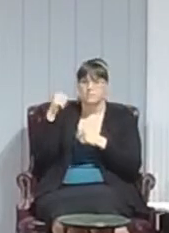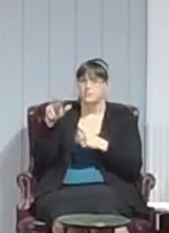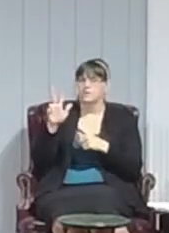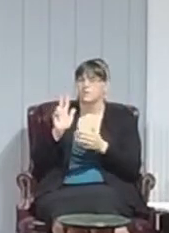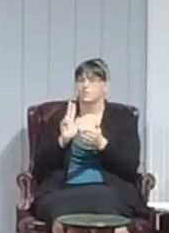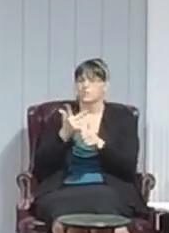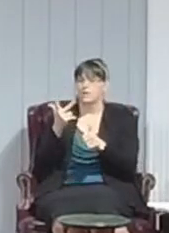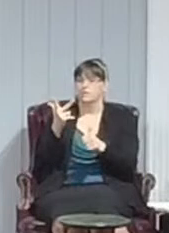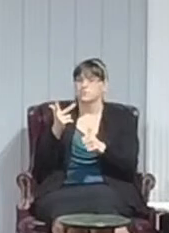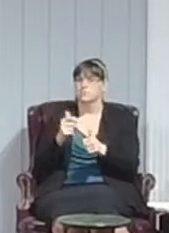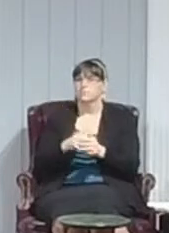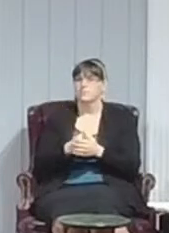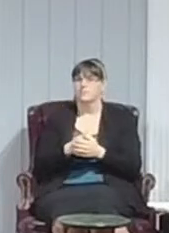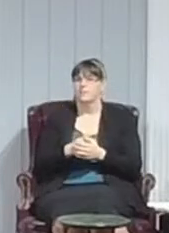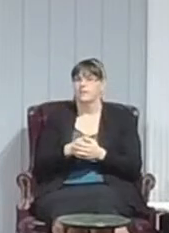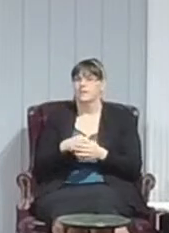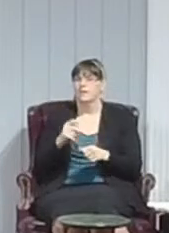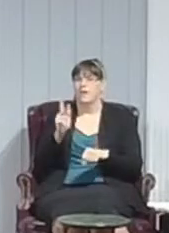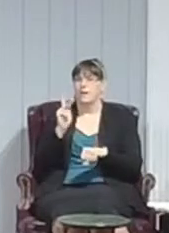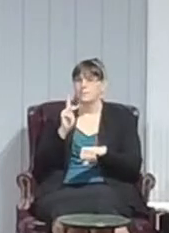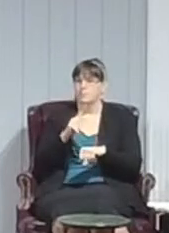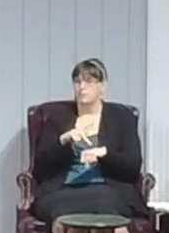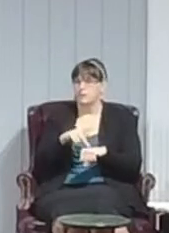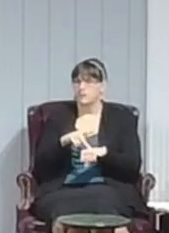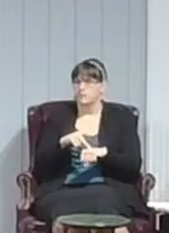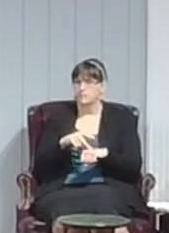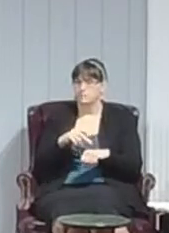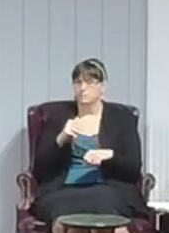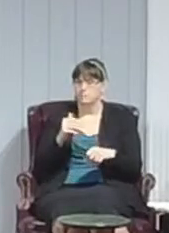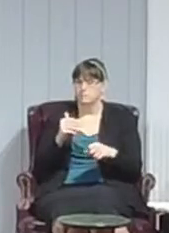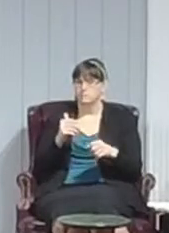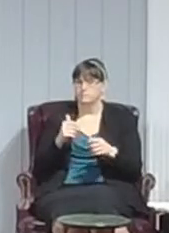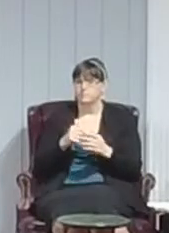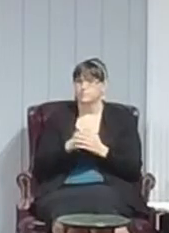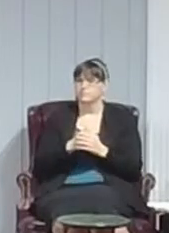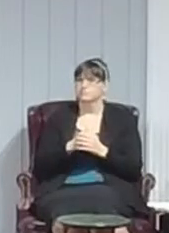and at this point, I'm not positive that Peter knew that it's Judas